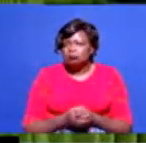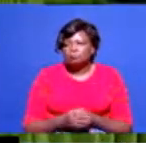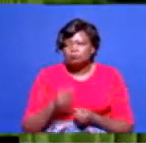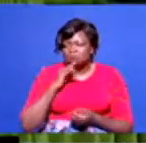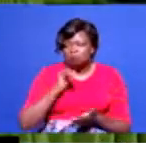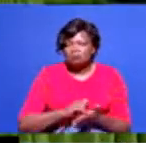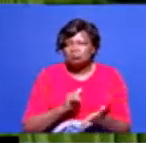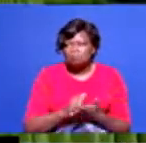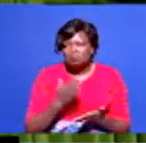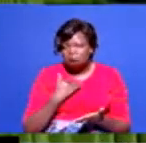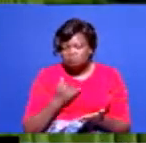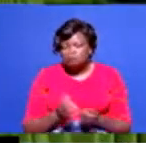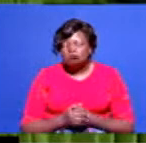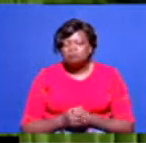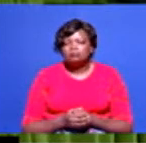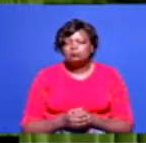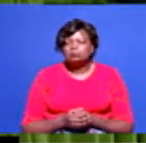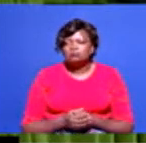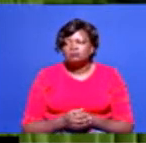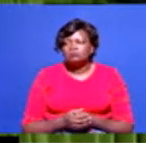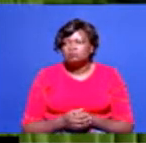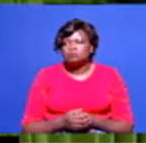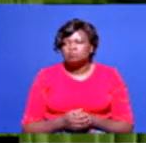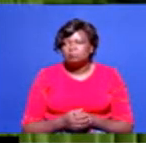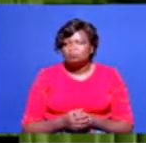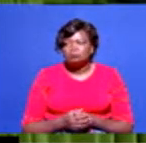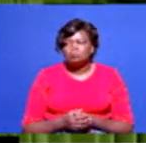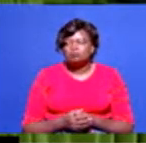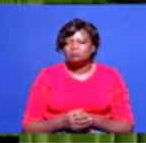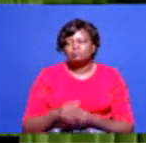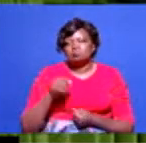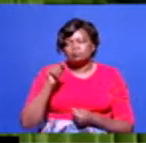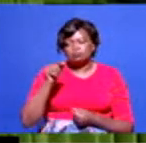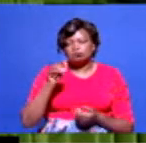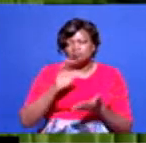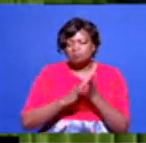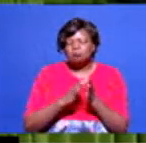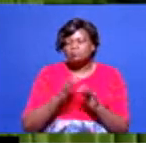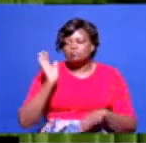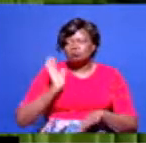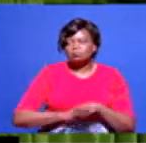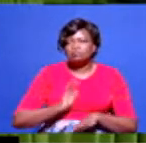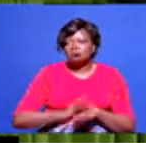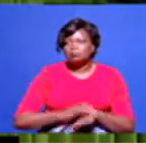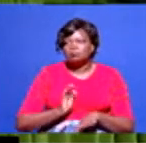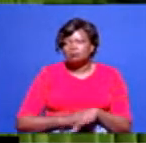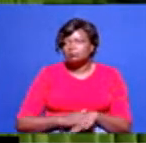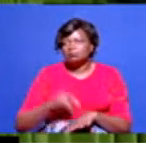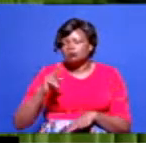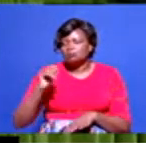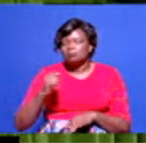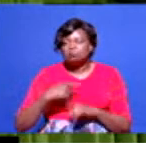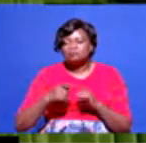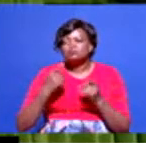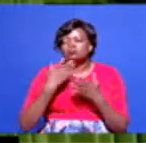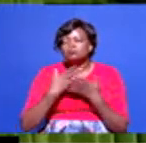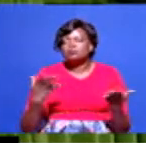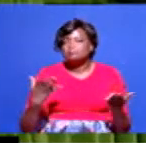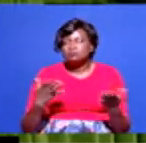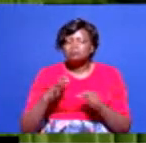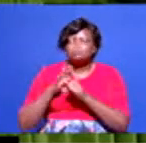munataka KRA iwe efficient and friendly. Isiwe ni chombo ya